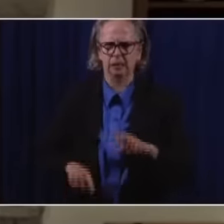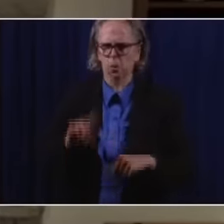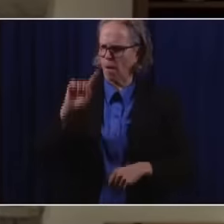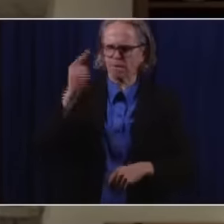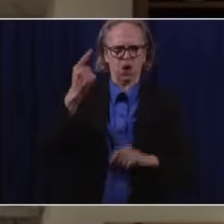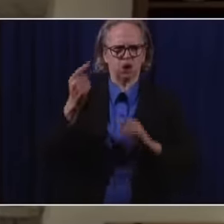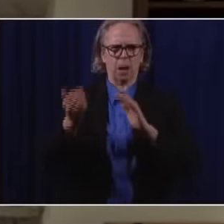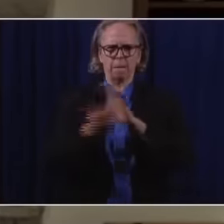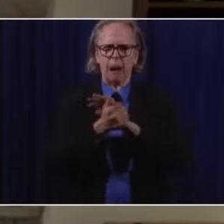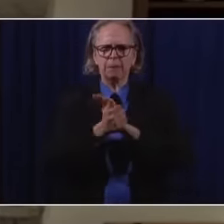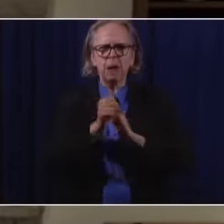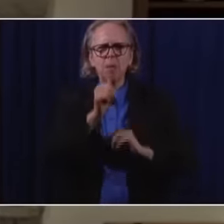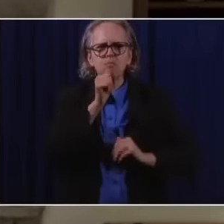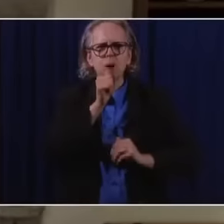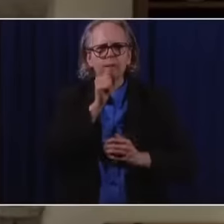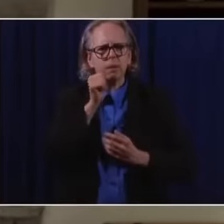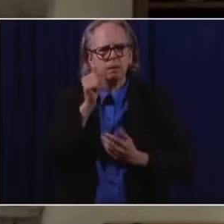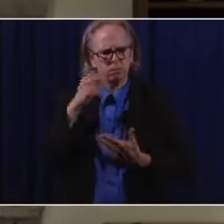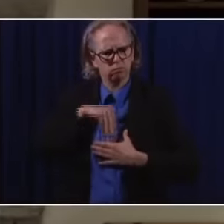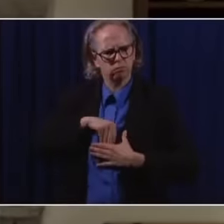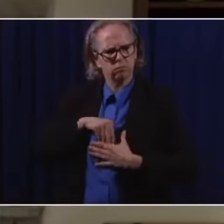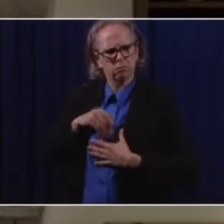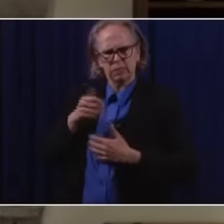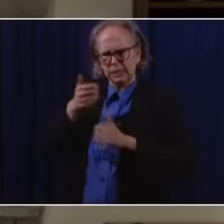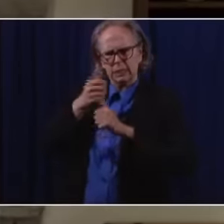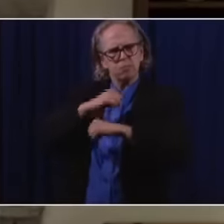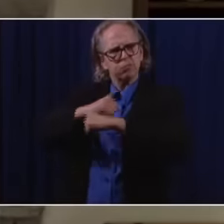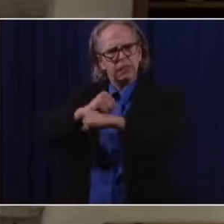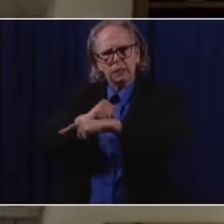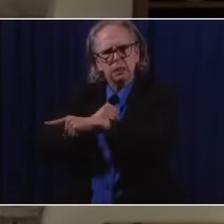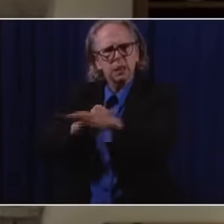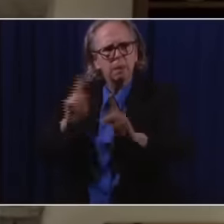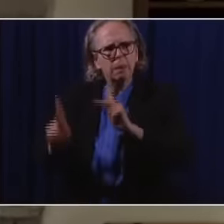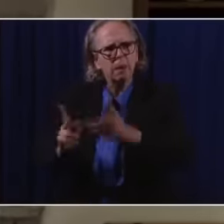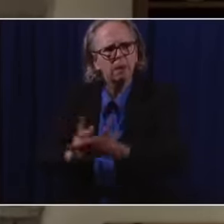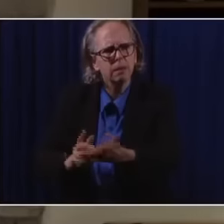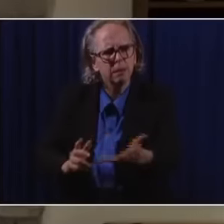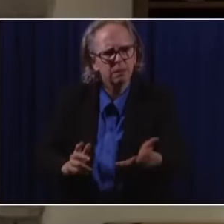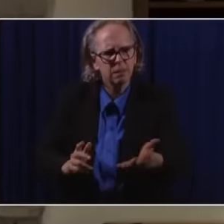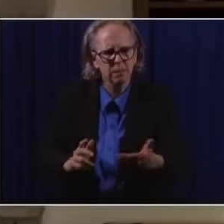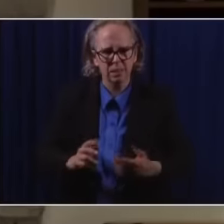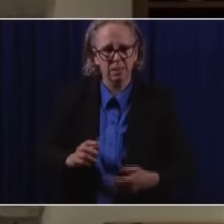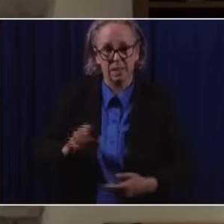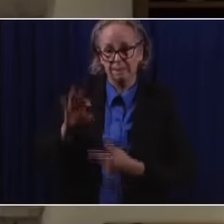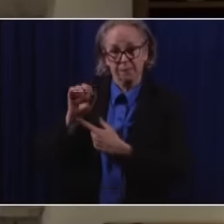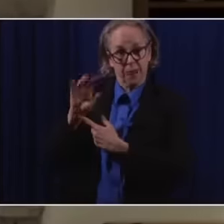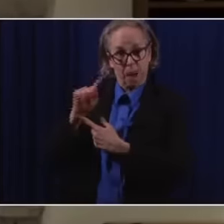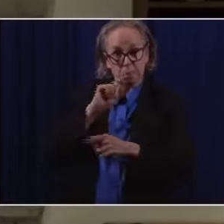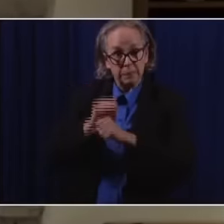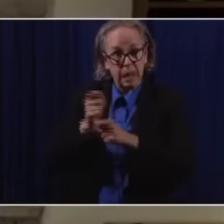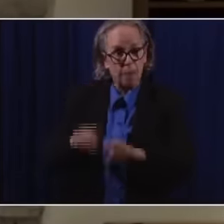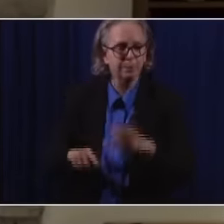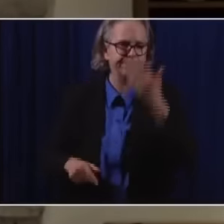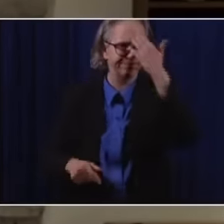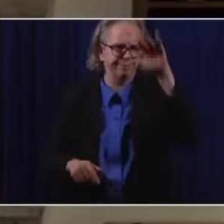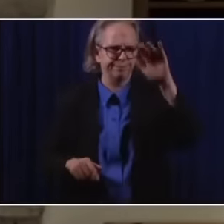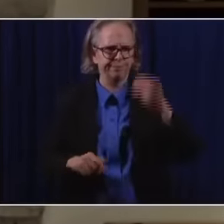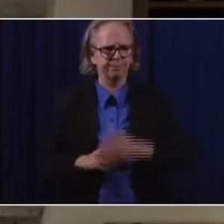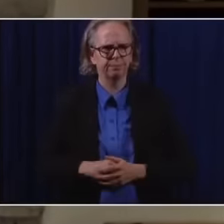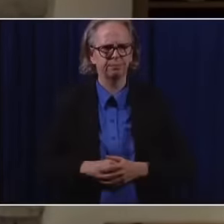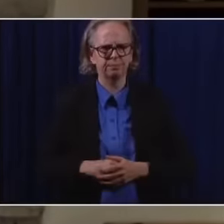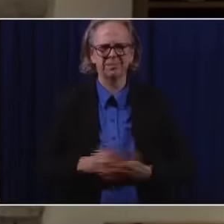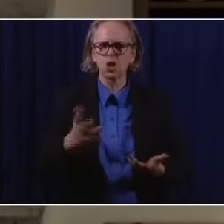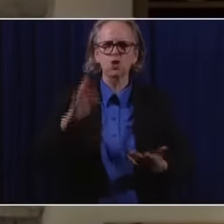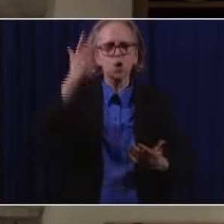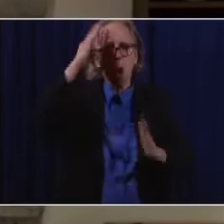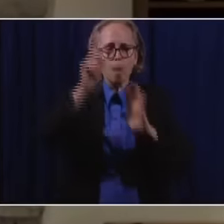But so I don't know the facts, but those would be the basic guiding principles that I think should guide us all. Next